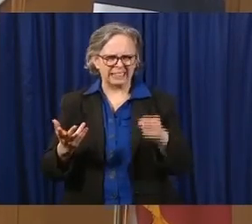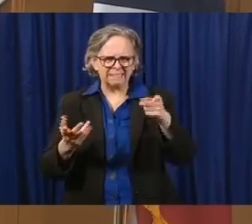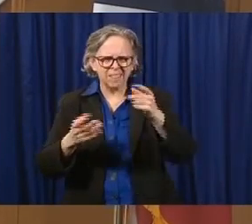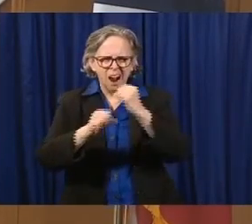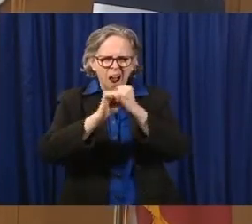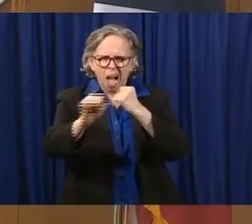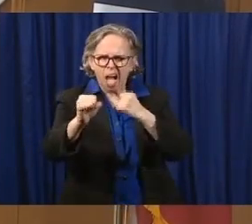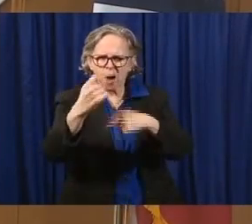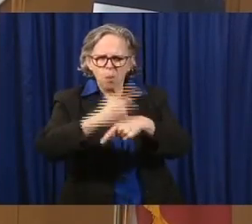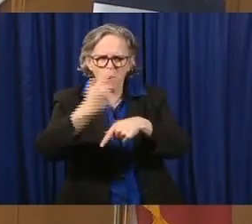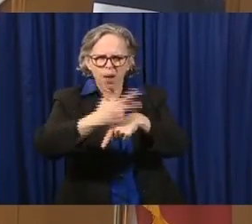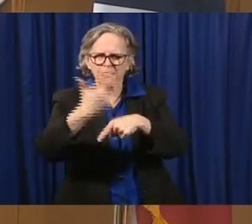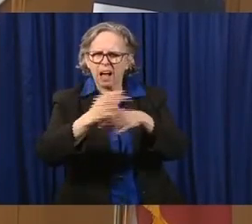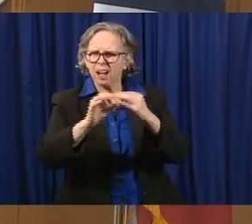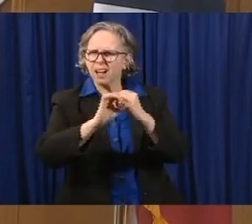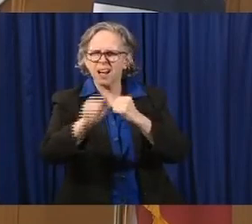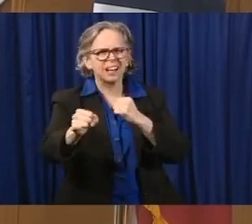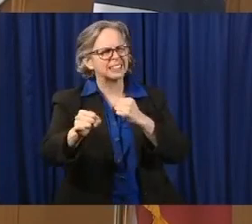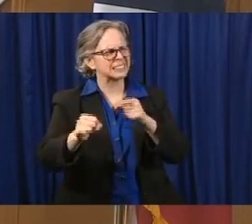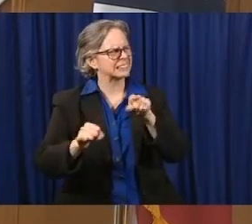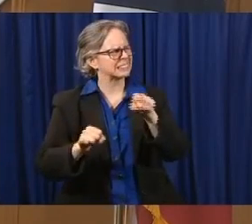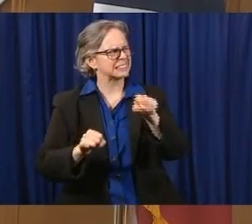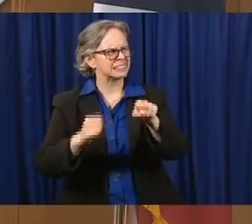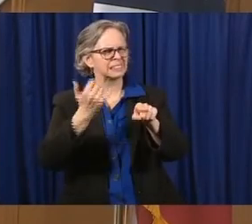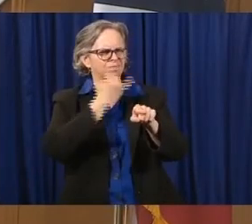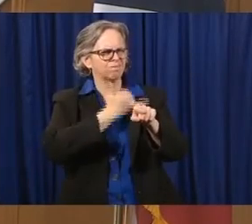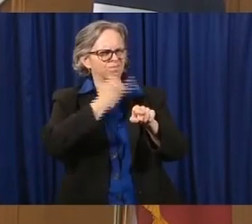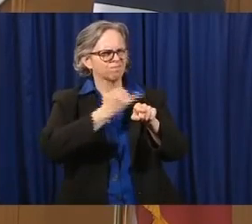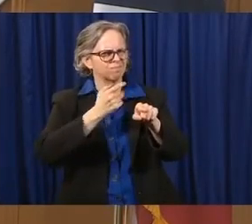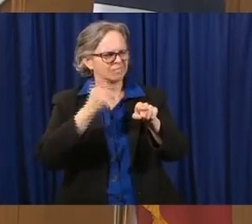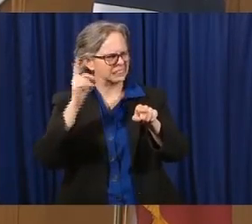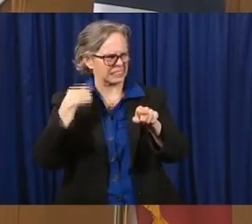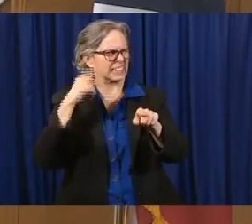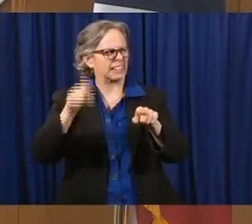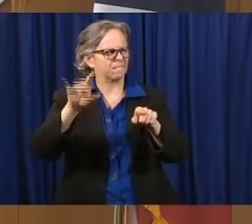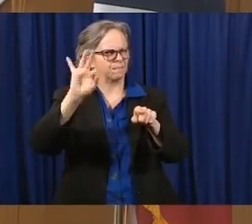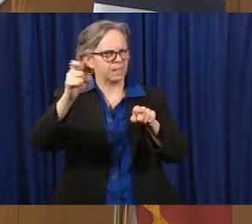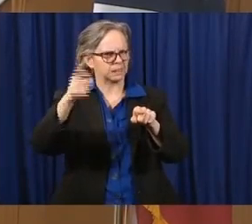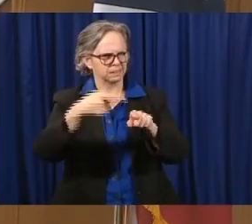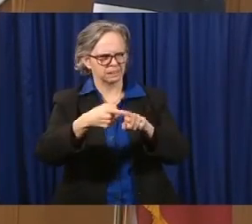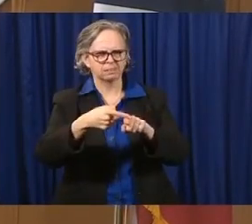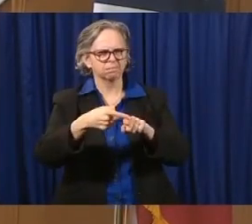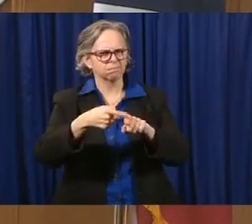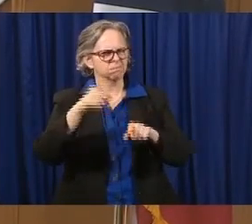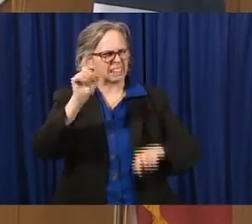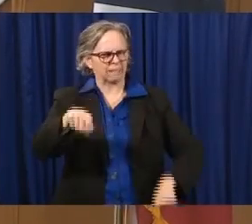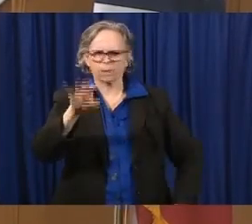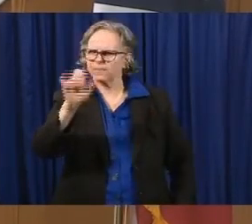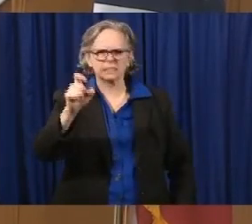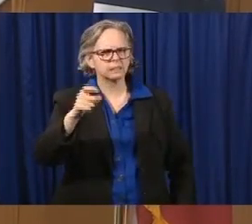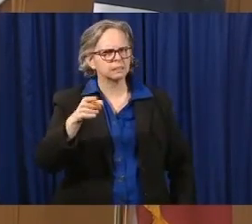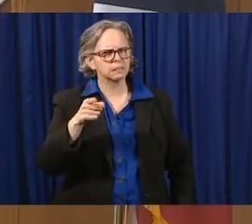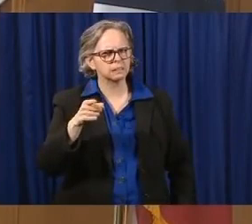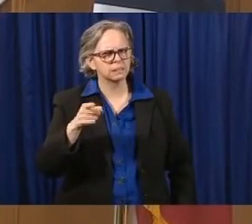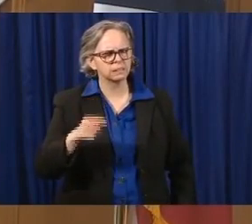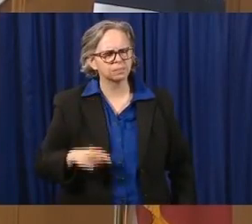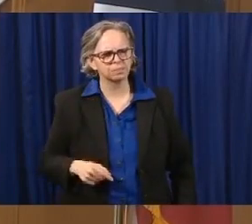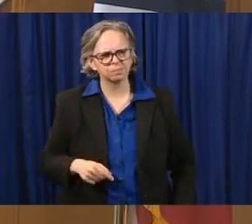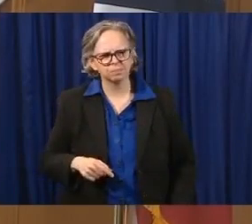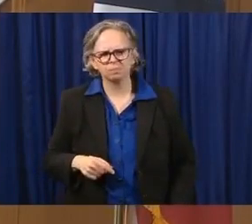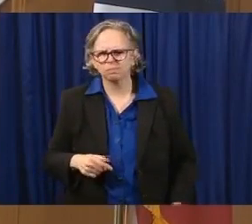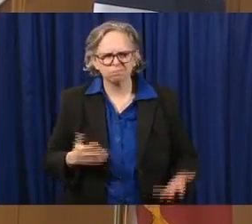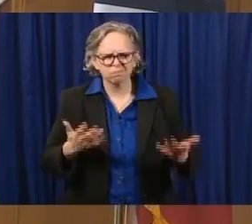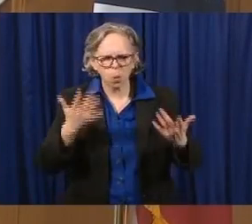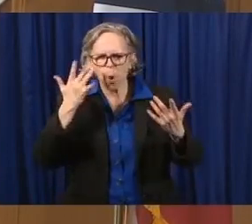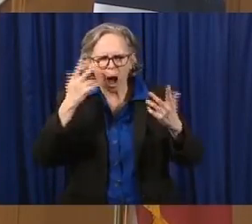that sample is taken and it's not getting back quickly, there's something wrong. And we would love to know about it and try to